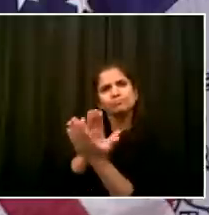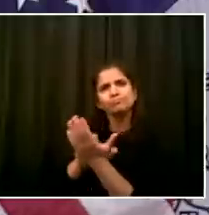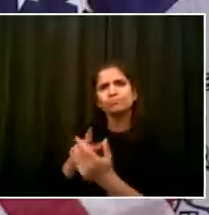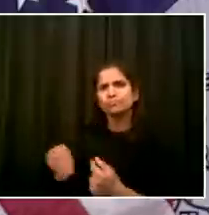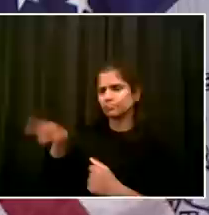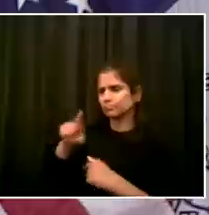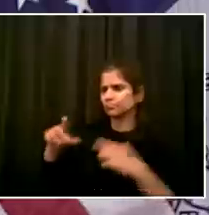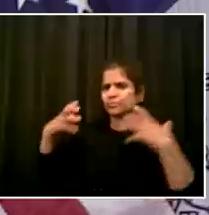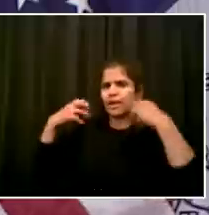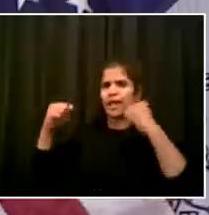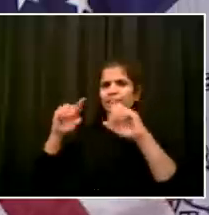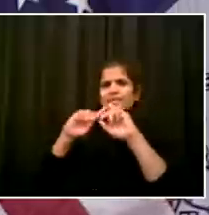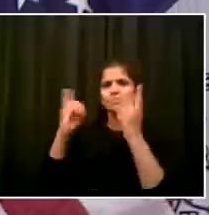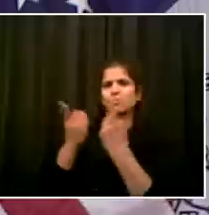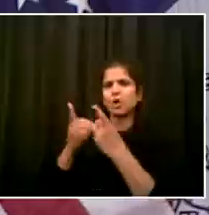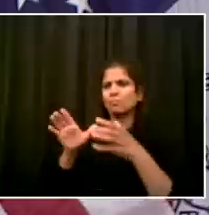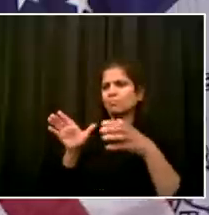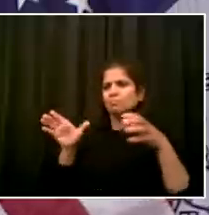out